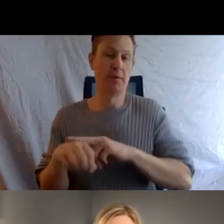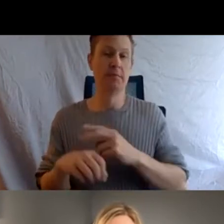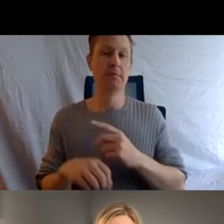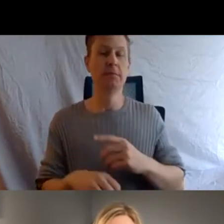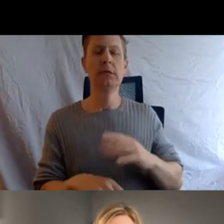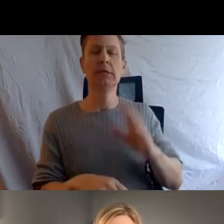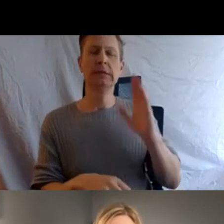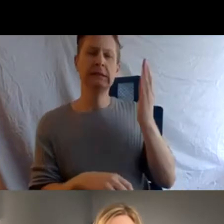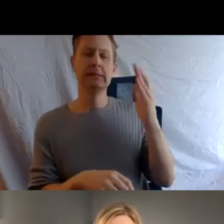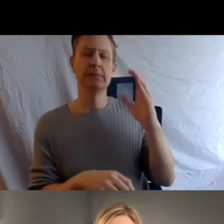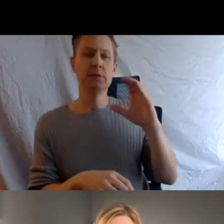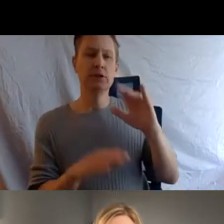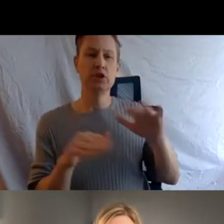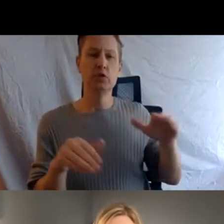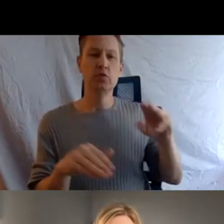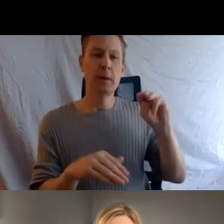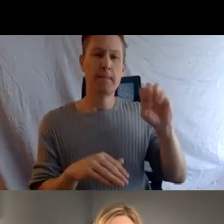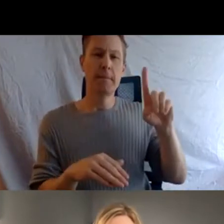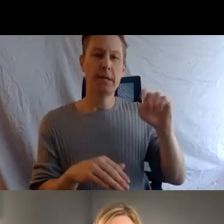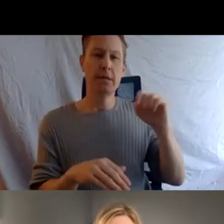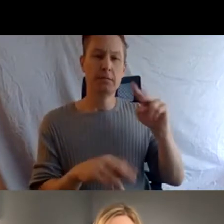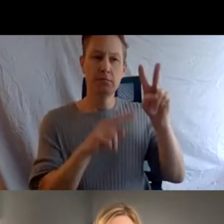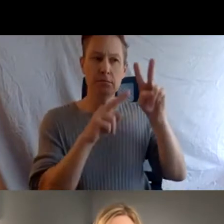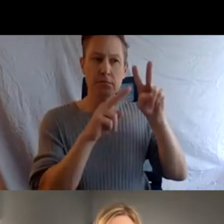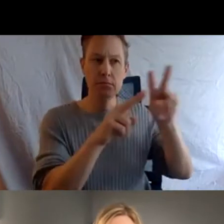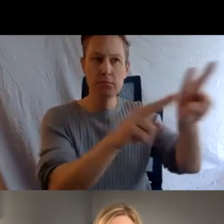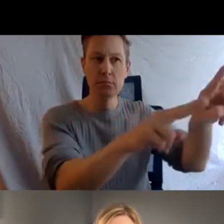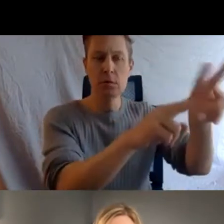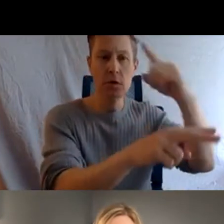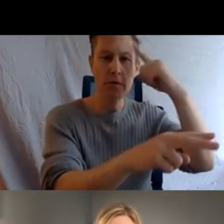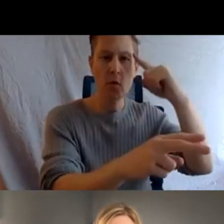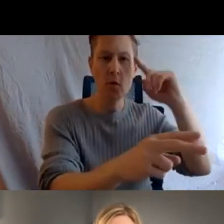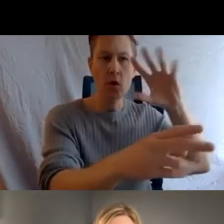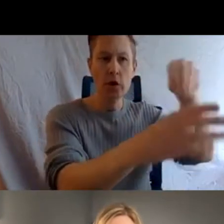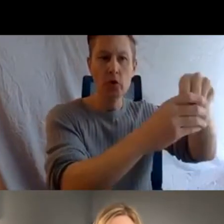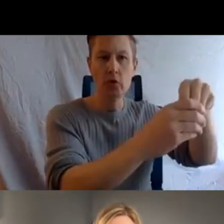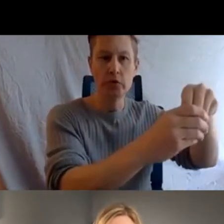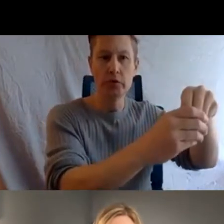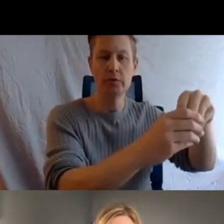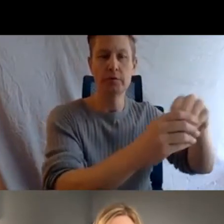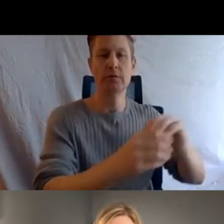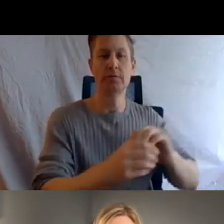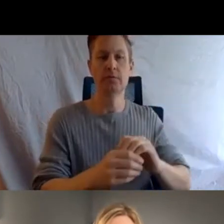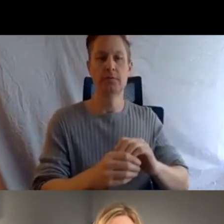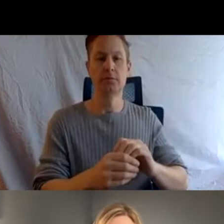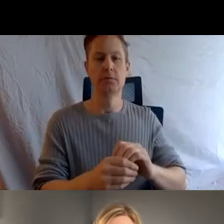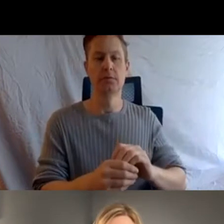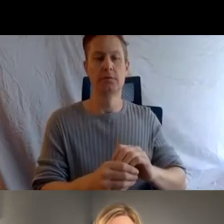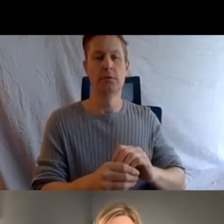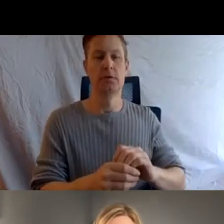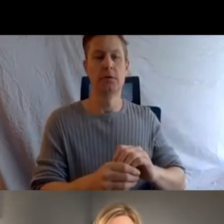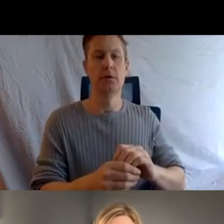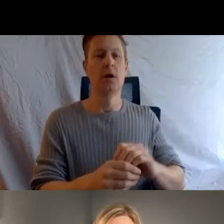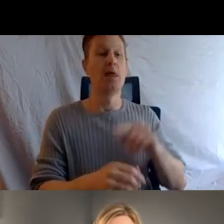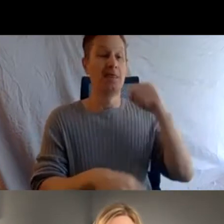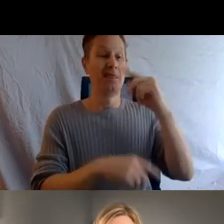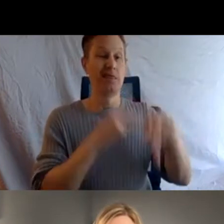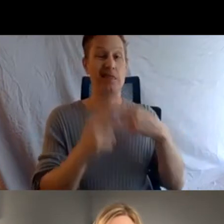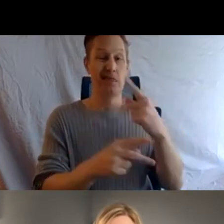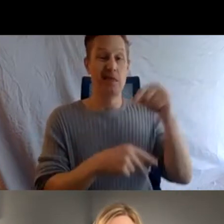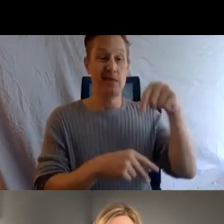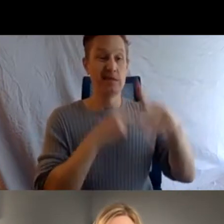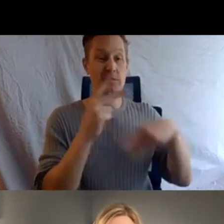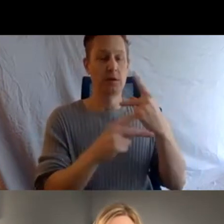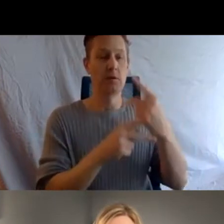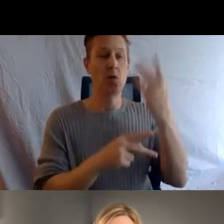is particularly forward thinking when it comes to inclusion. What about the genre makes it so effective in telling these